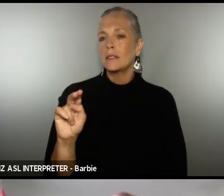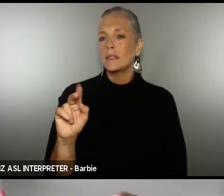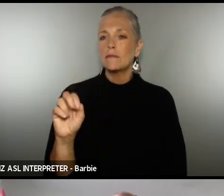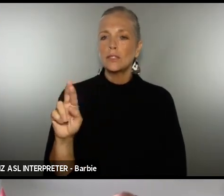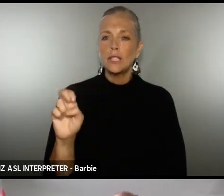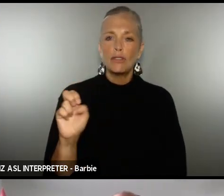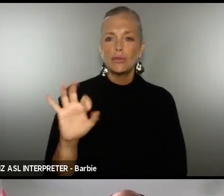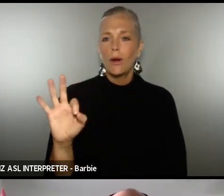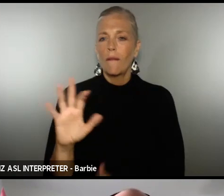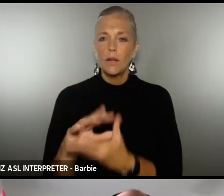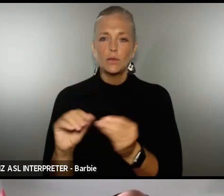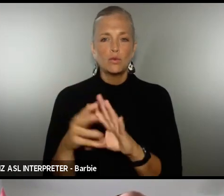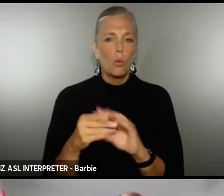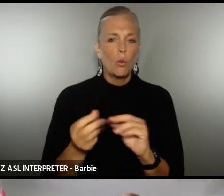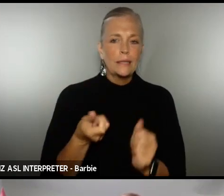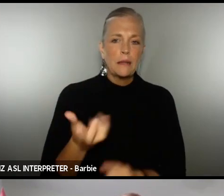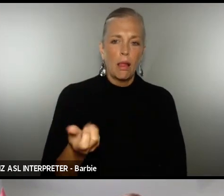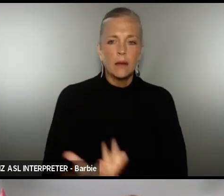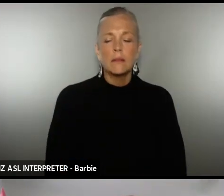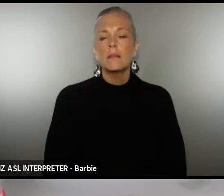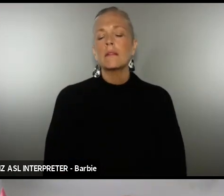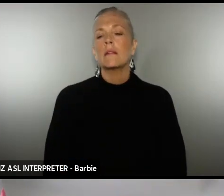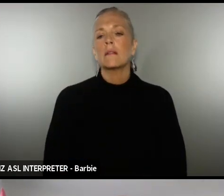about in doing that, or